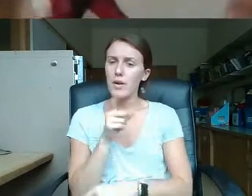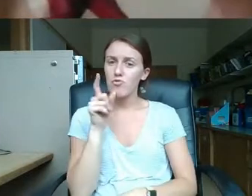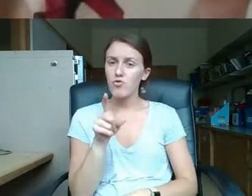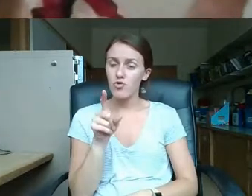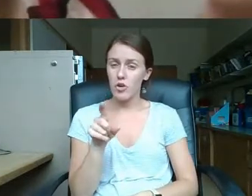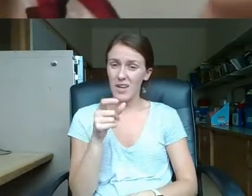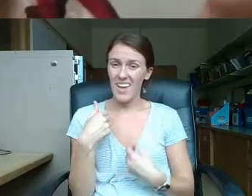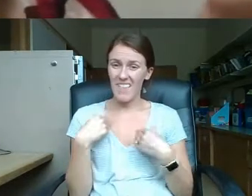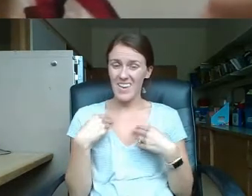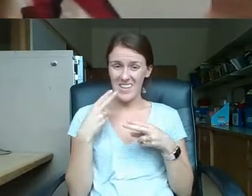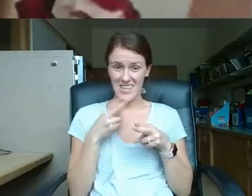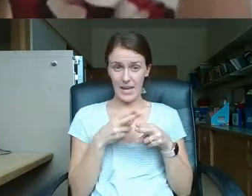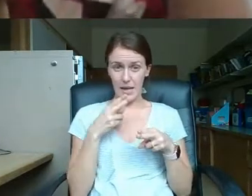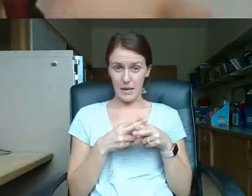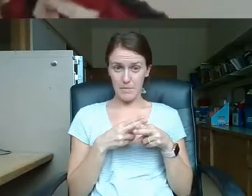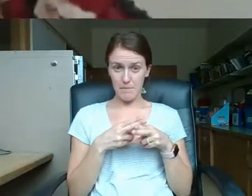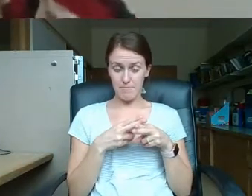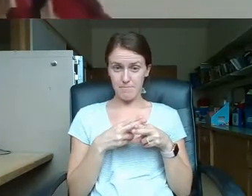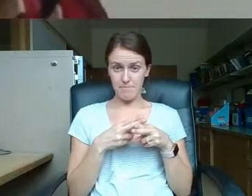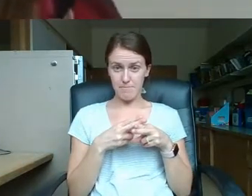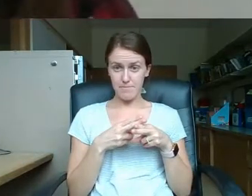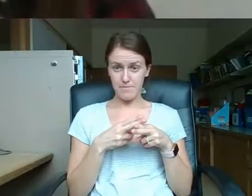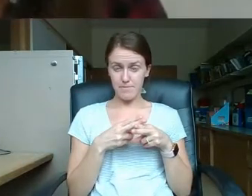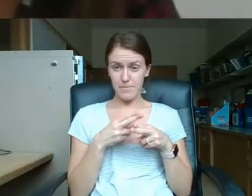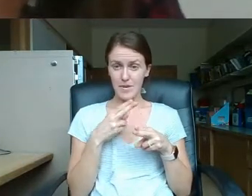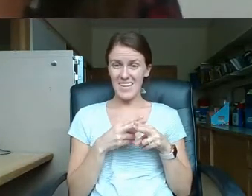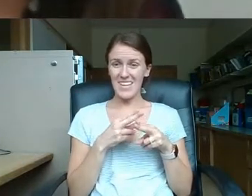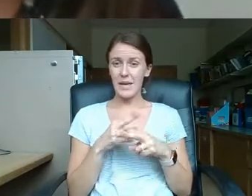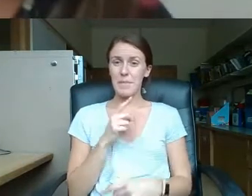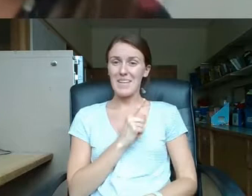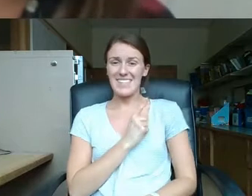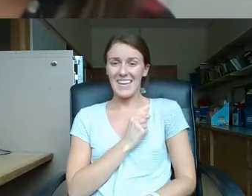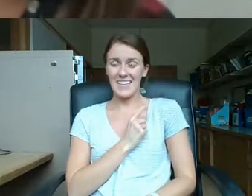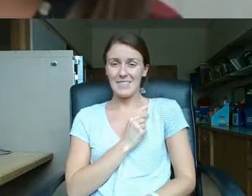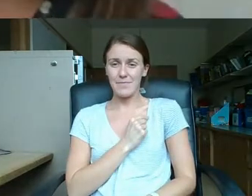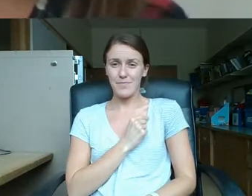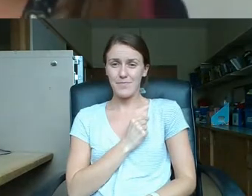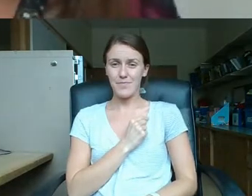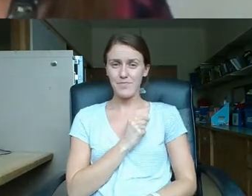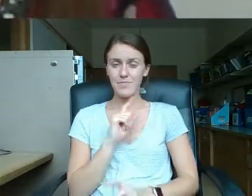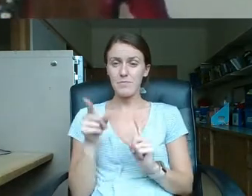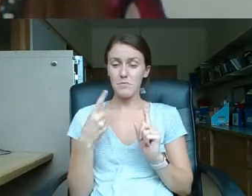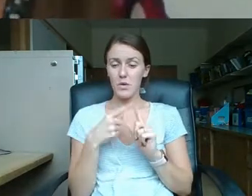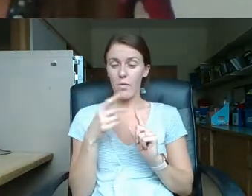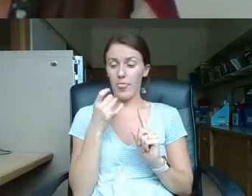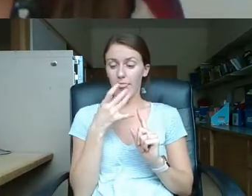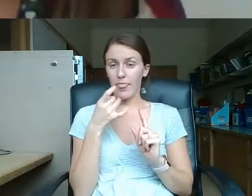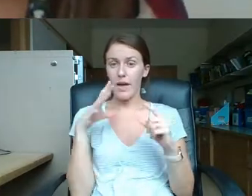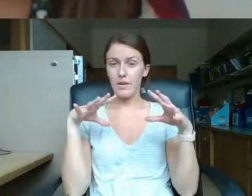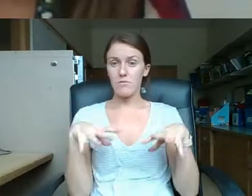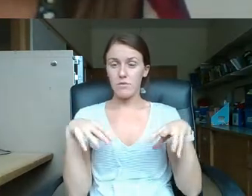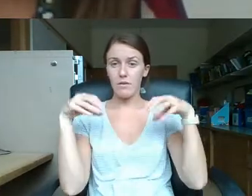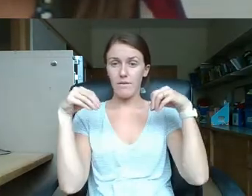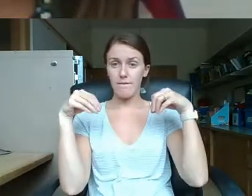So if Corduroy had a pocket, he could put his name tag in the pocket. As soon as the lights turned off,